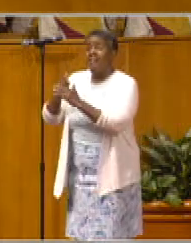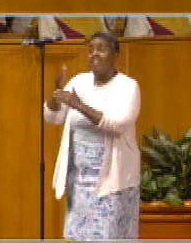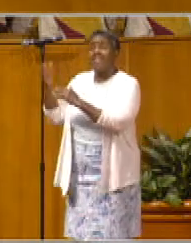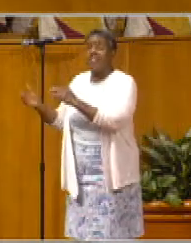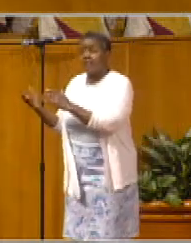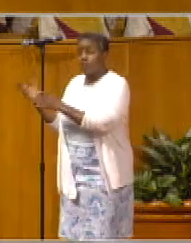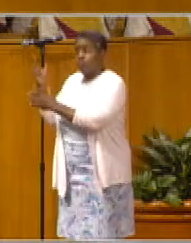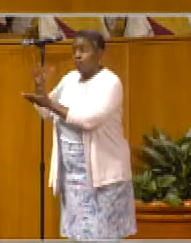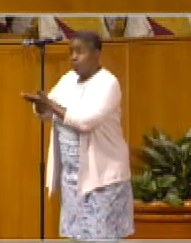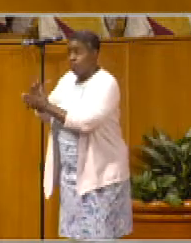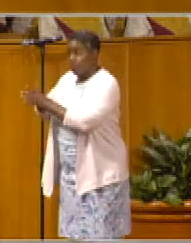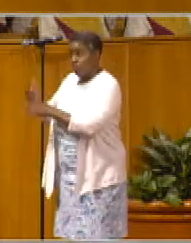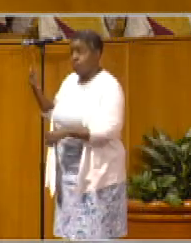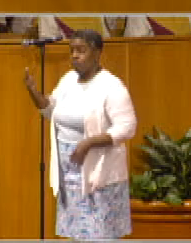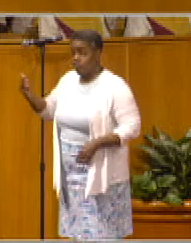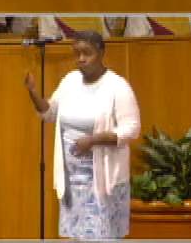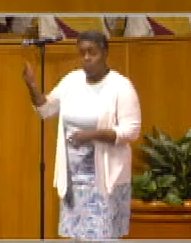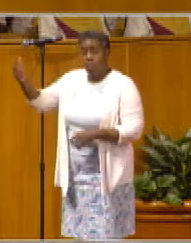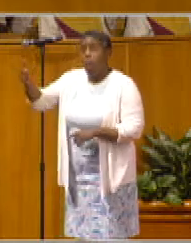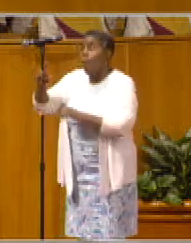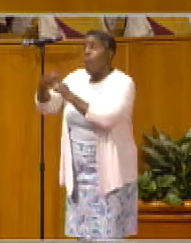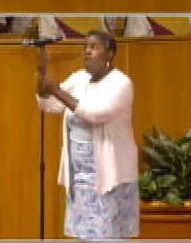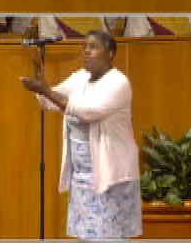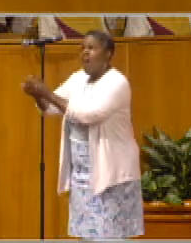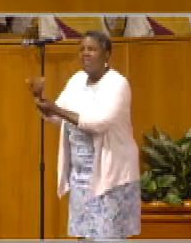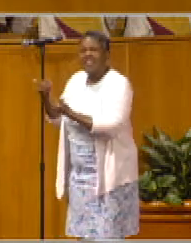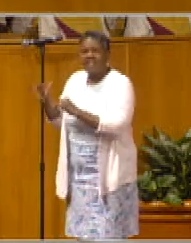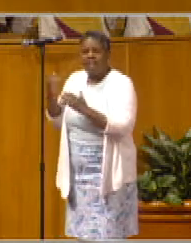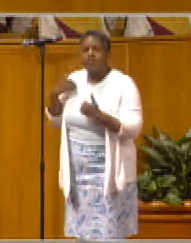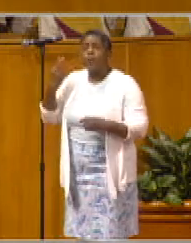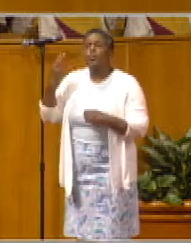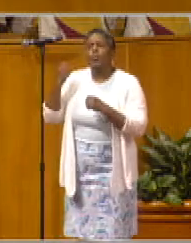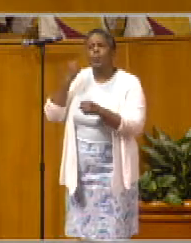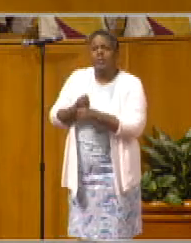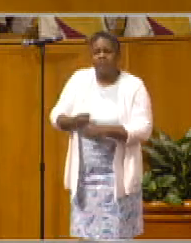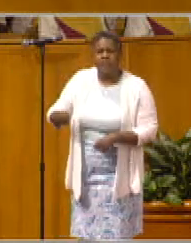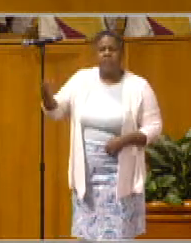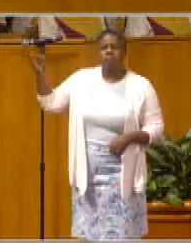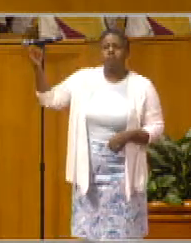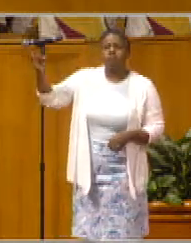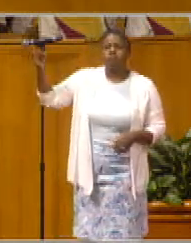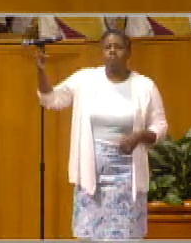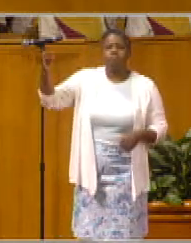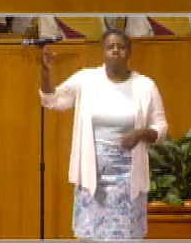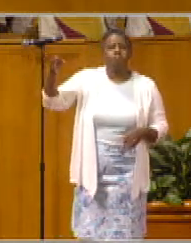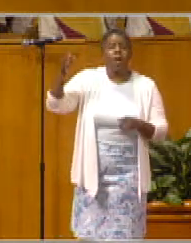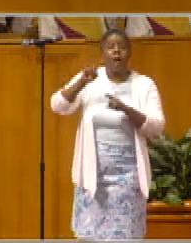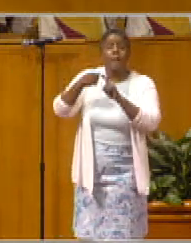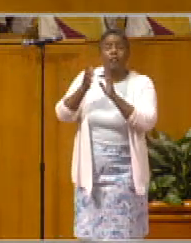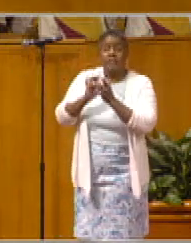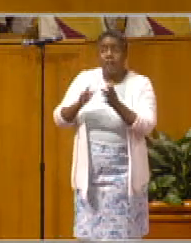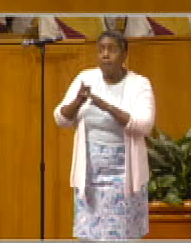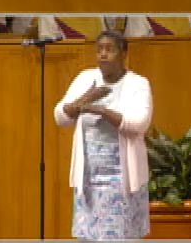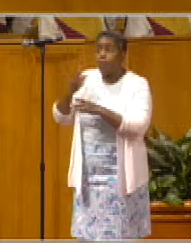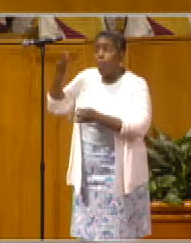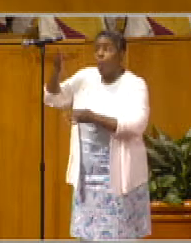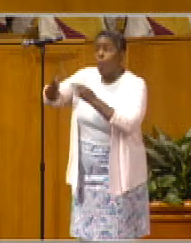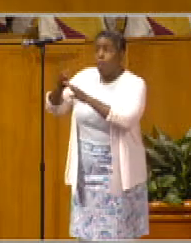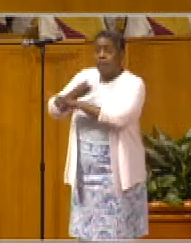ship, when he gets to Rome, he still has 2 years to preach Jesus before his court